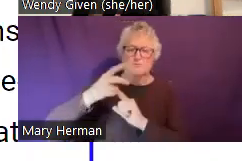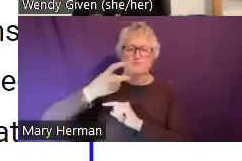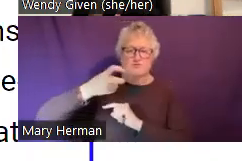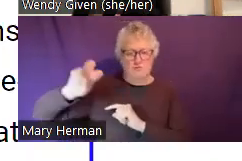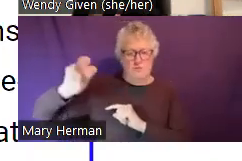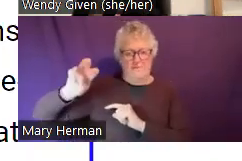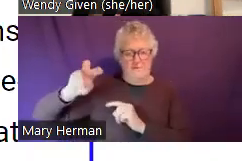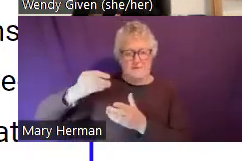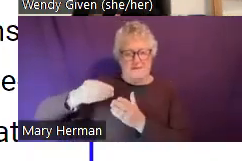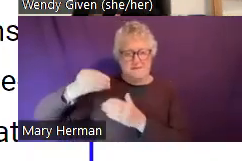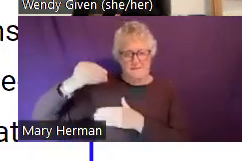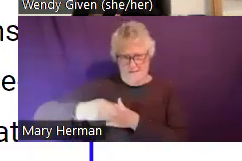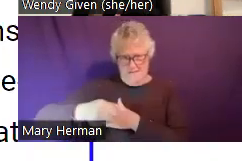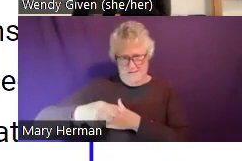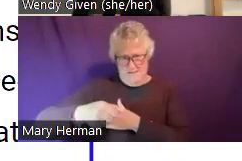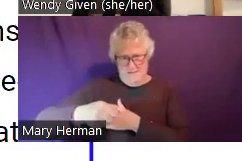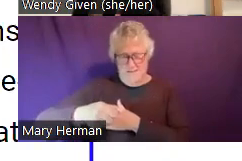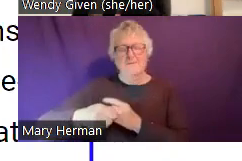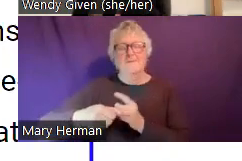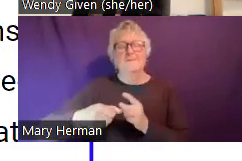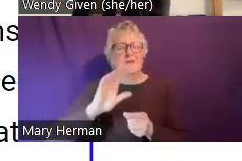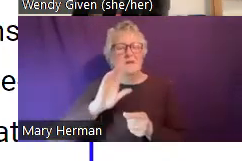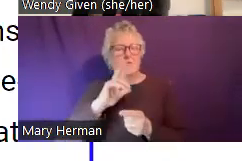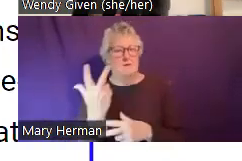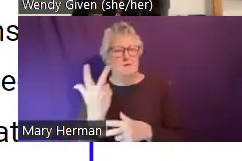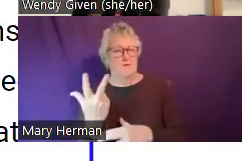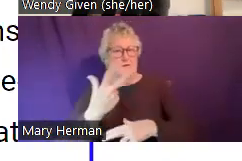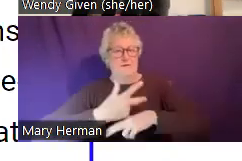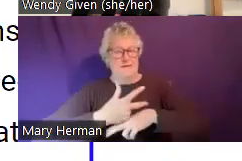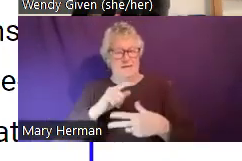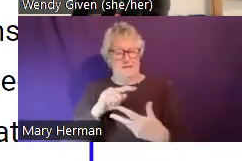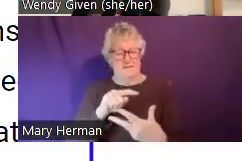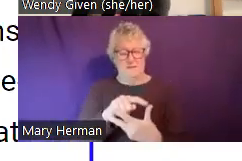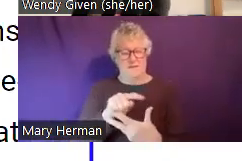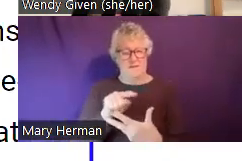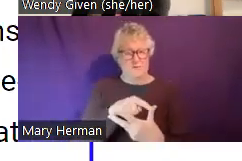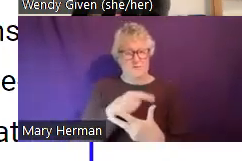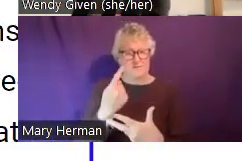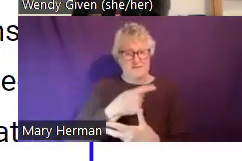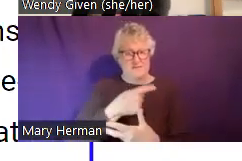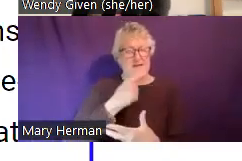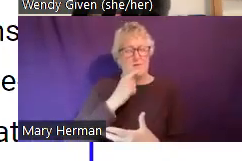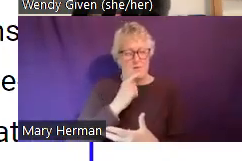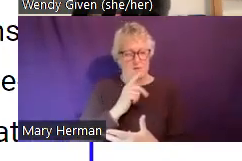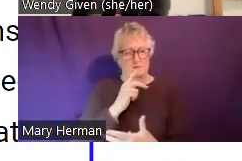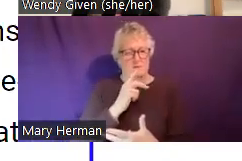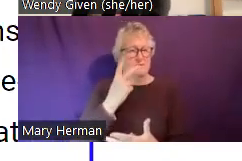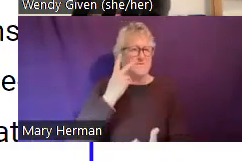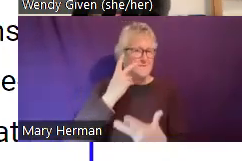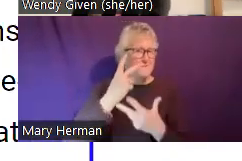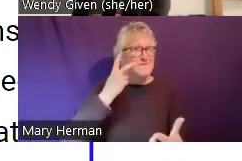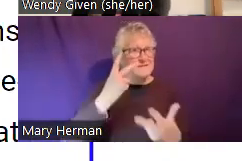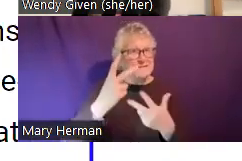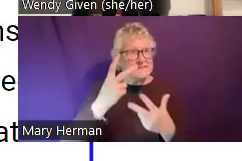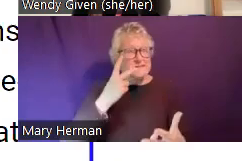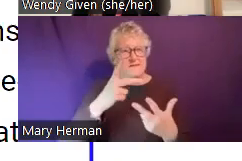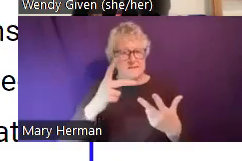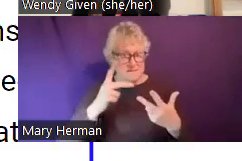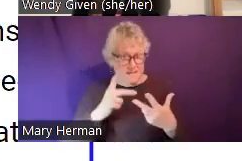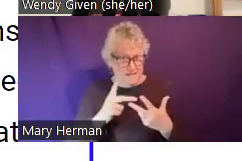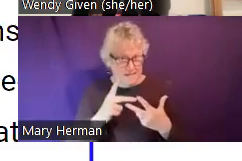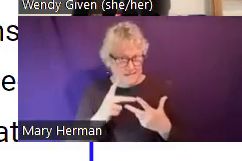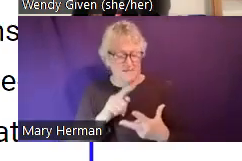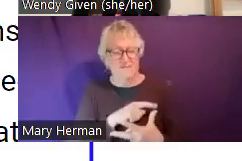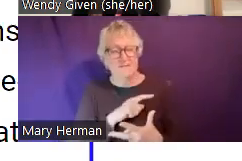3-day process. On the first day, you will visit the site and meet with the design team, look at the model, look